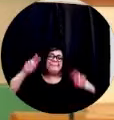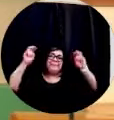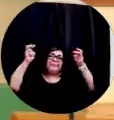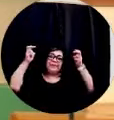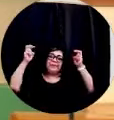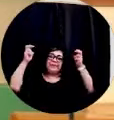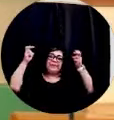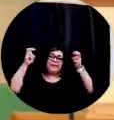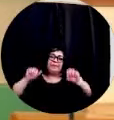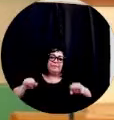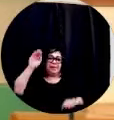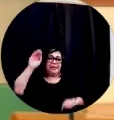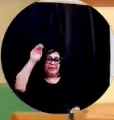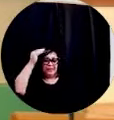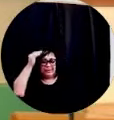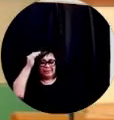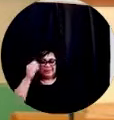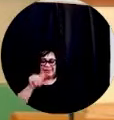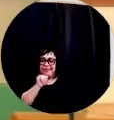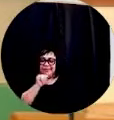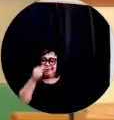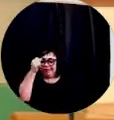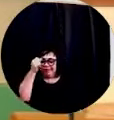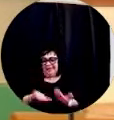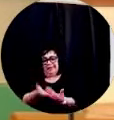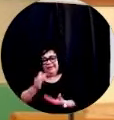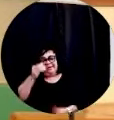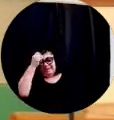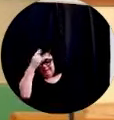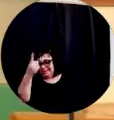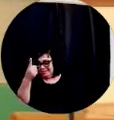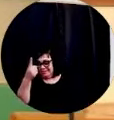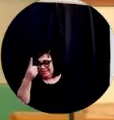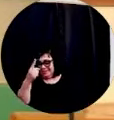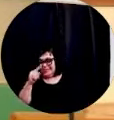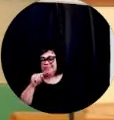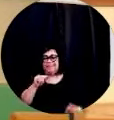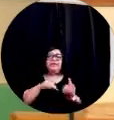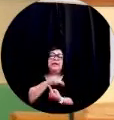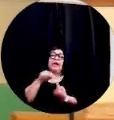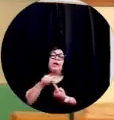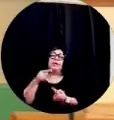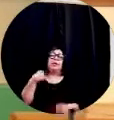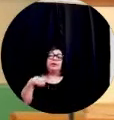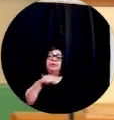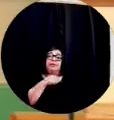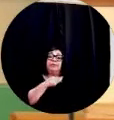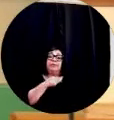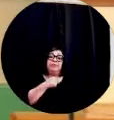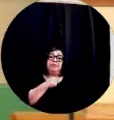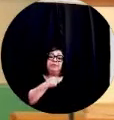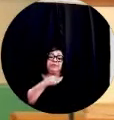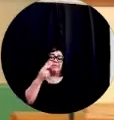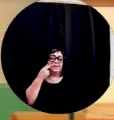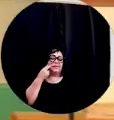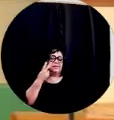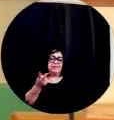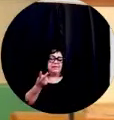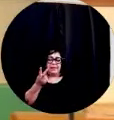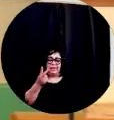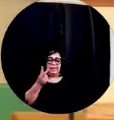unclear. When we witness the escalating crime, the violence,